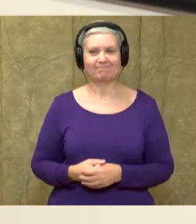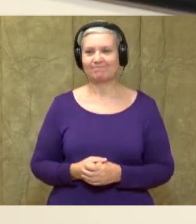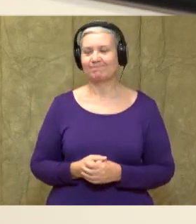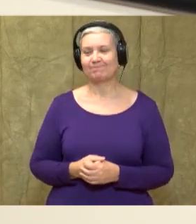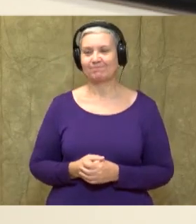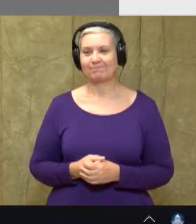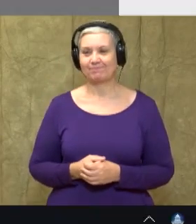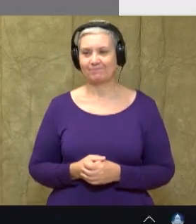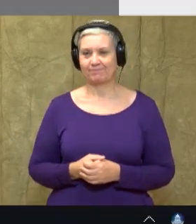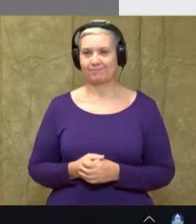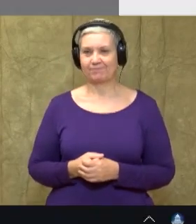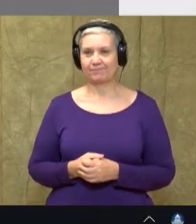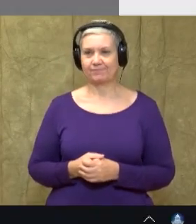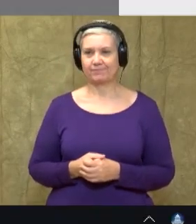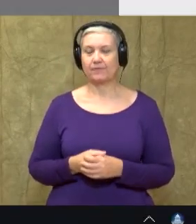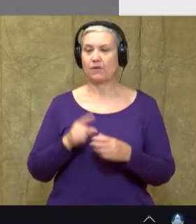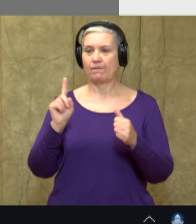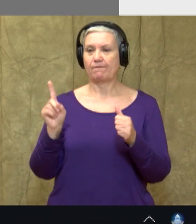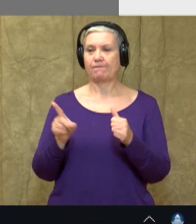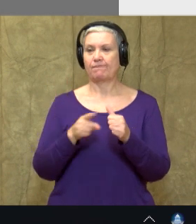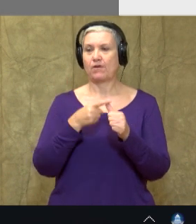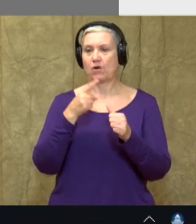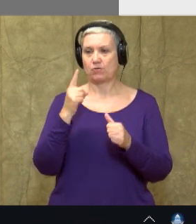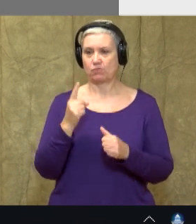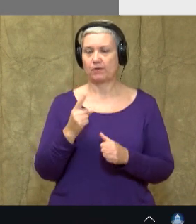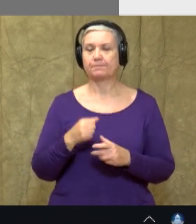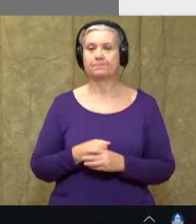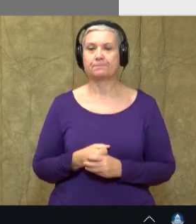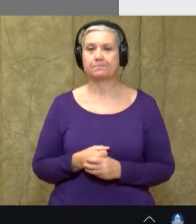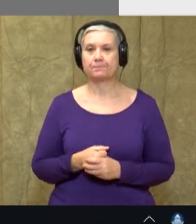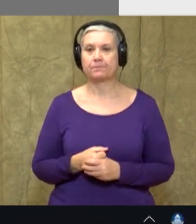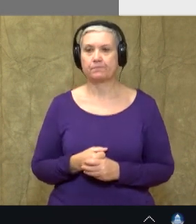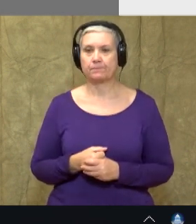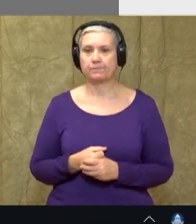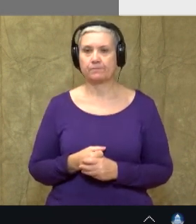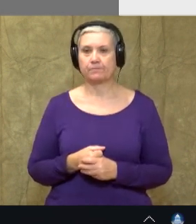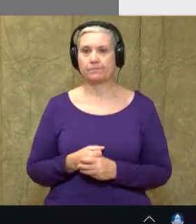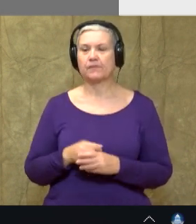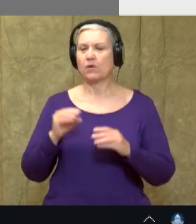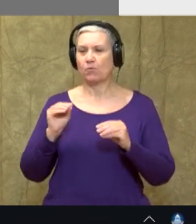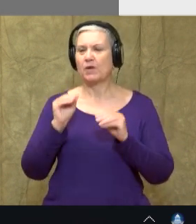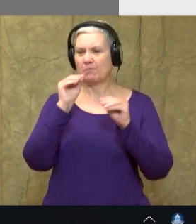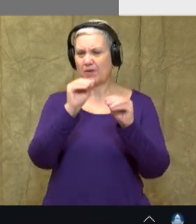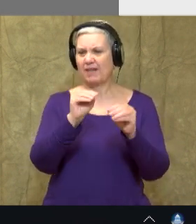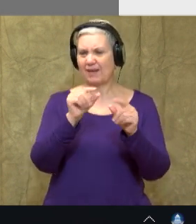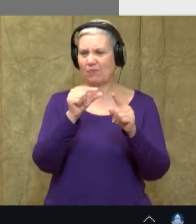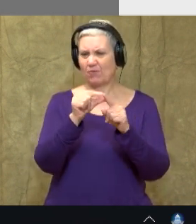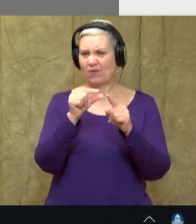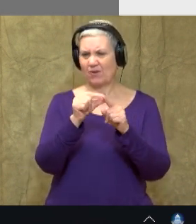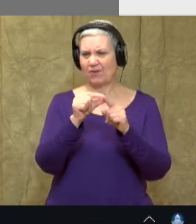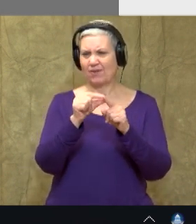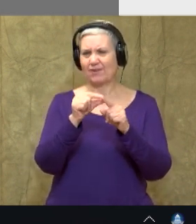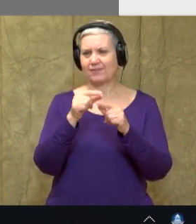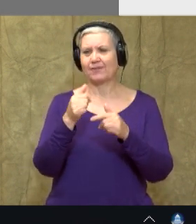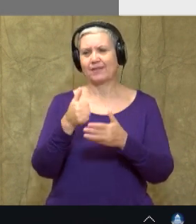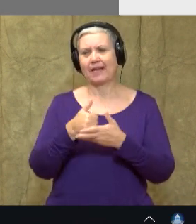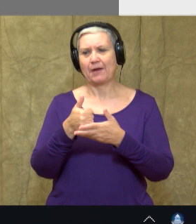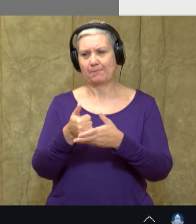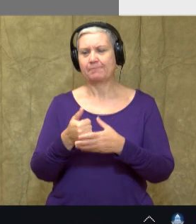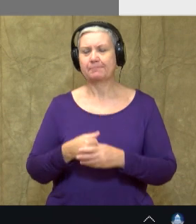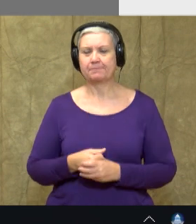right, so let's start with the first one, and we'll go ahead and fill it in with you guys. So we already